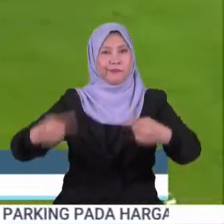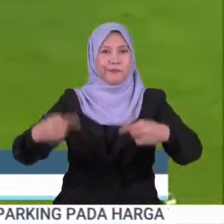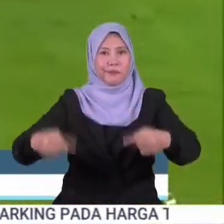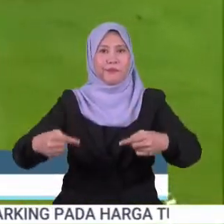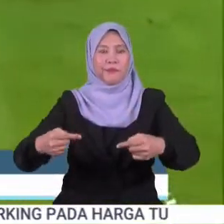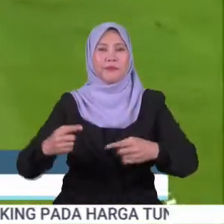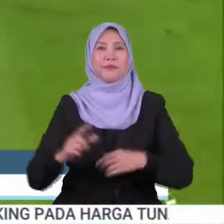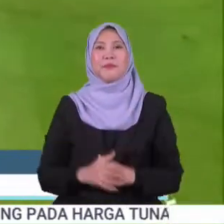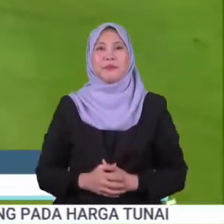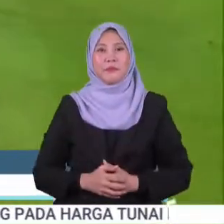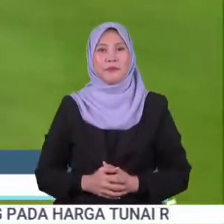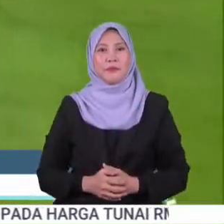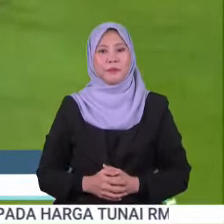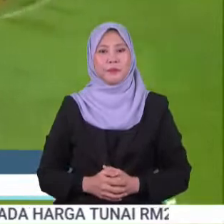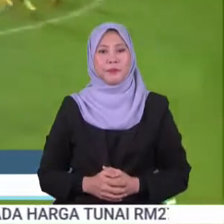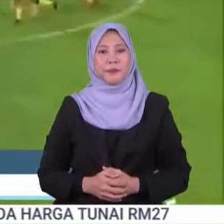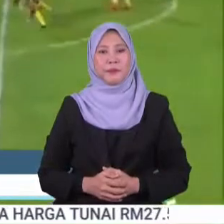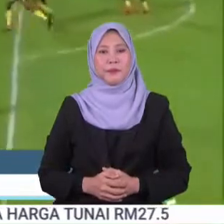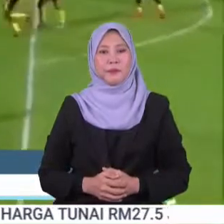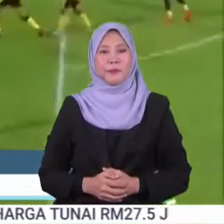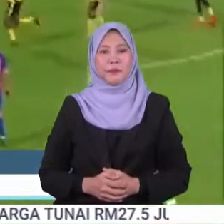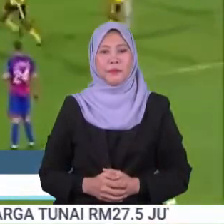itu.